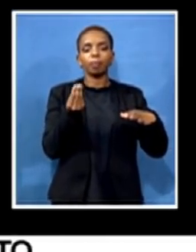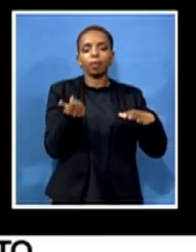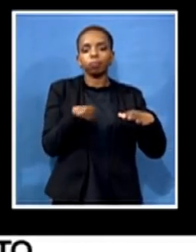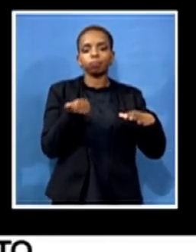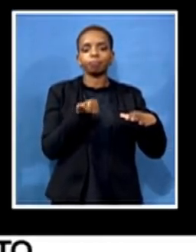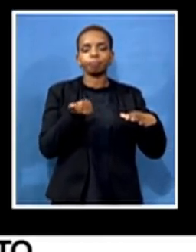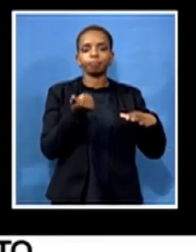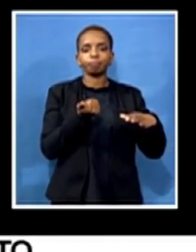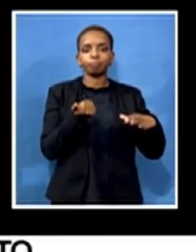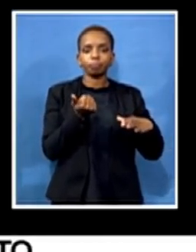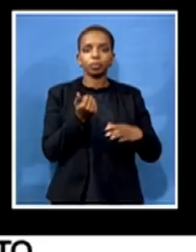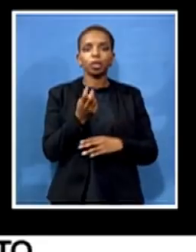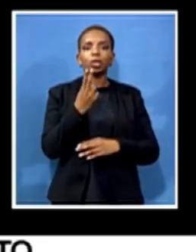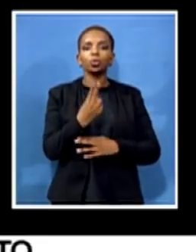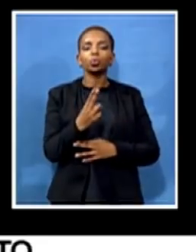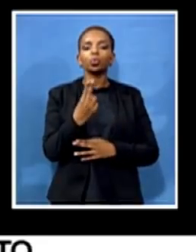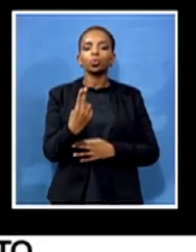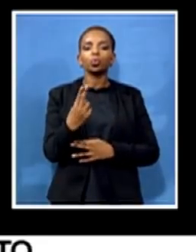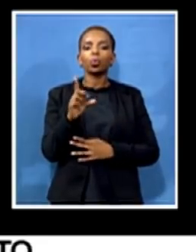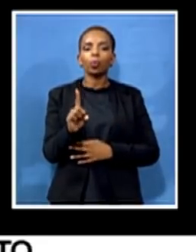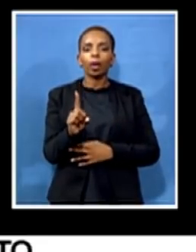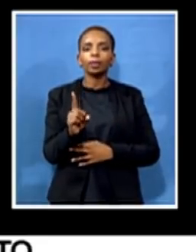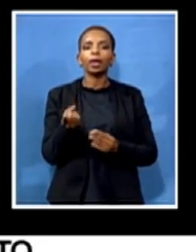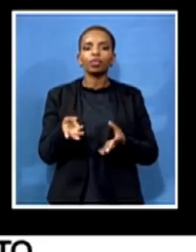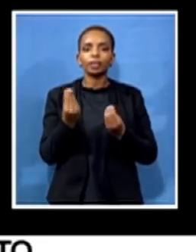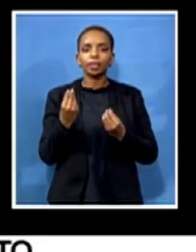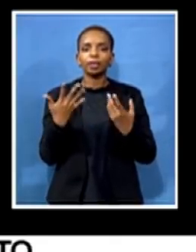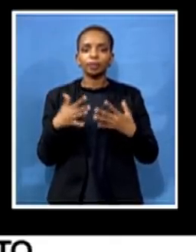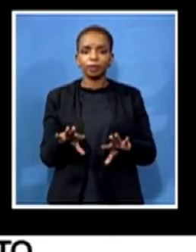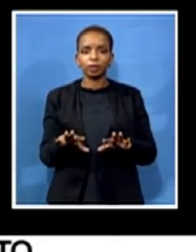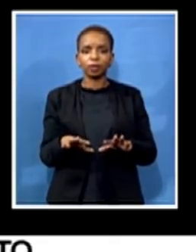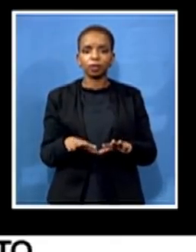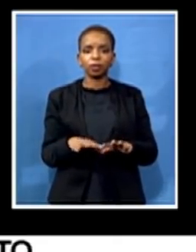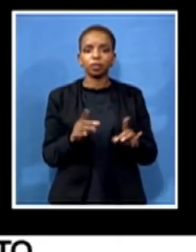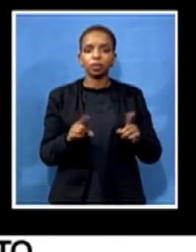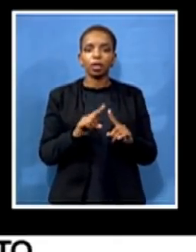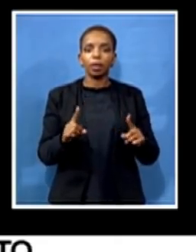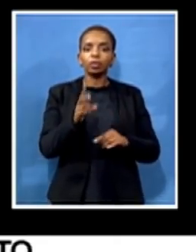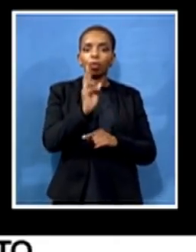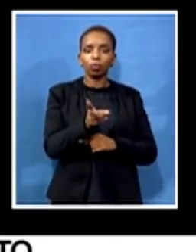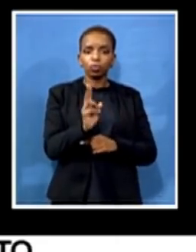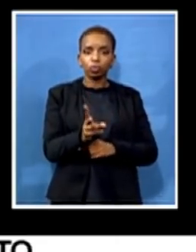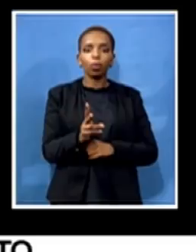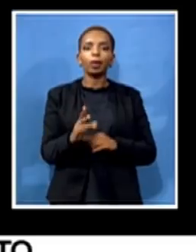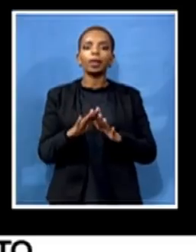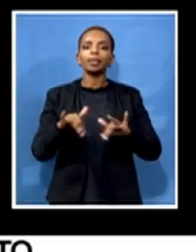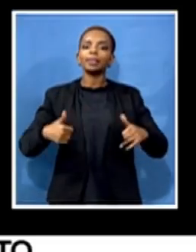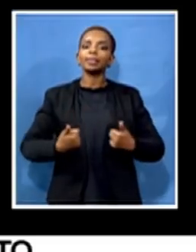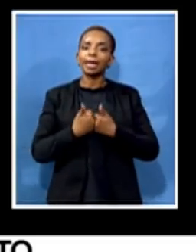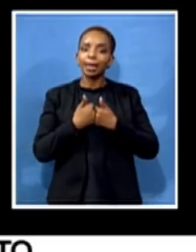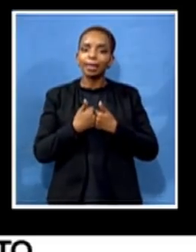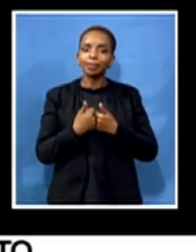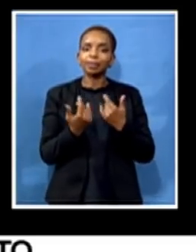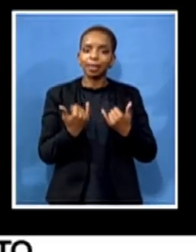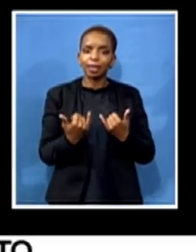221. But of course, the challenge that we are faced with relates